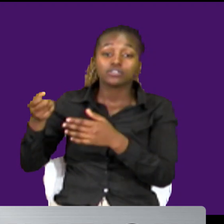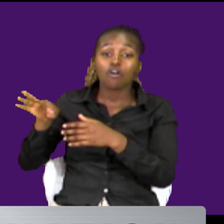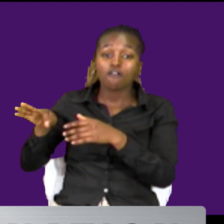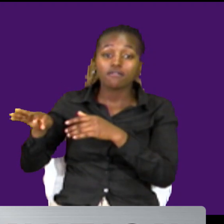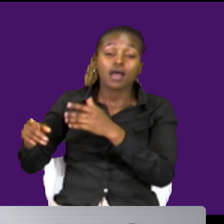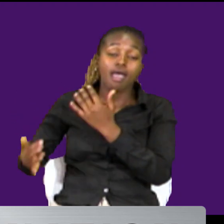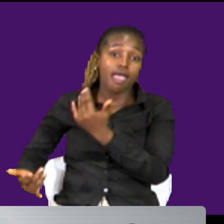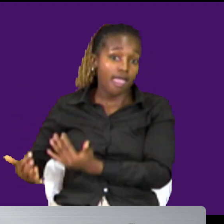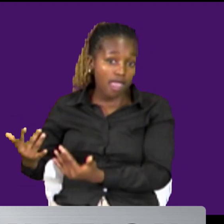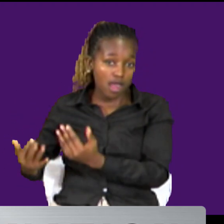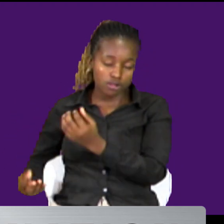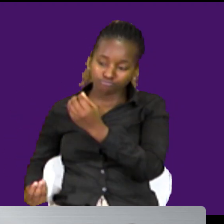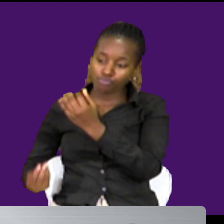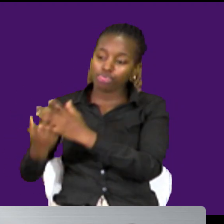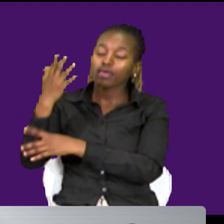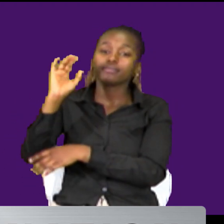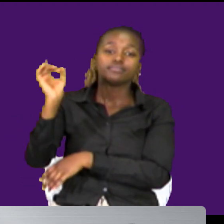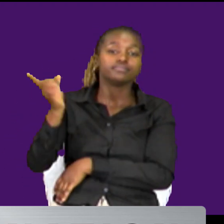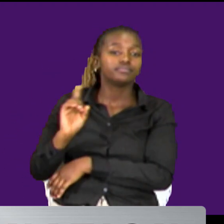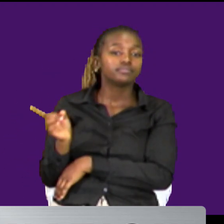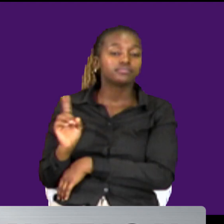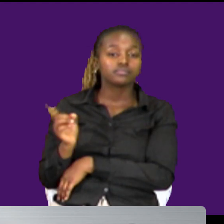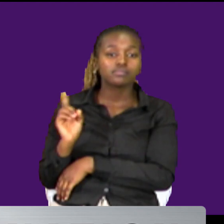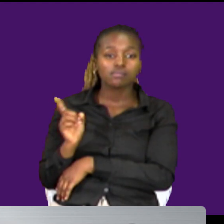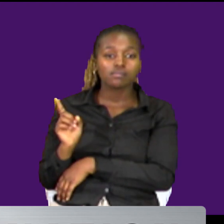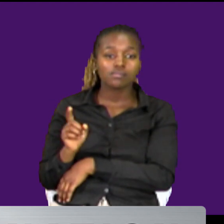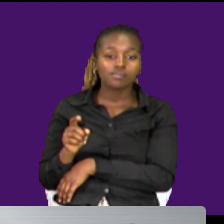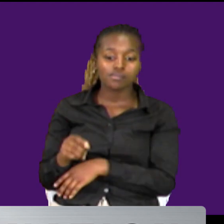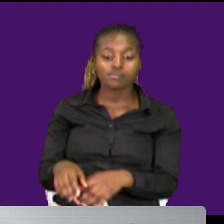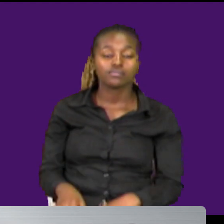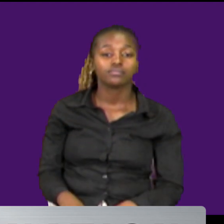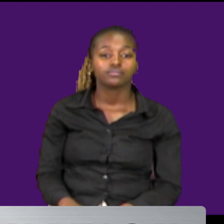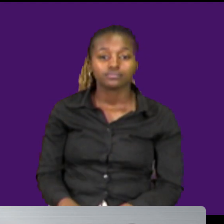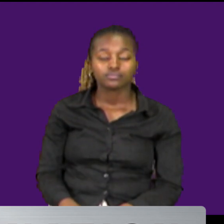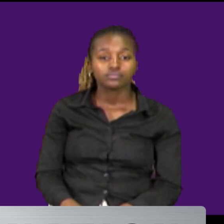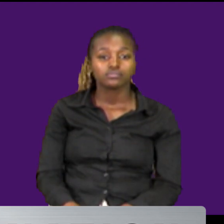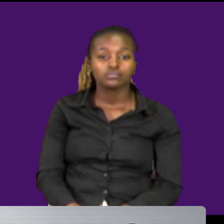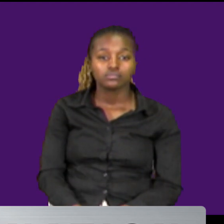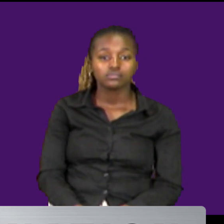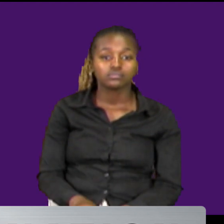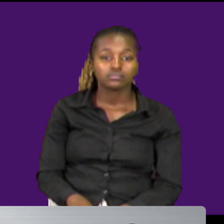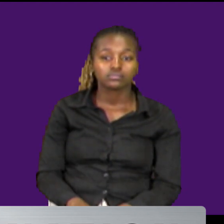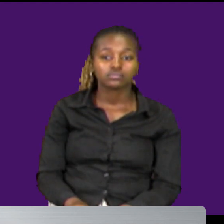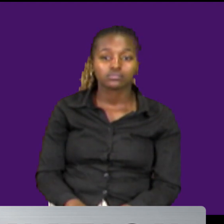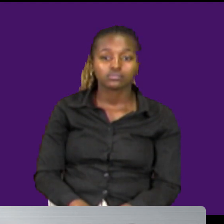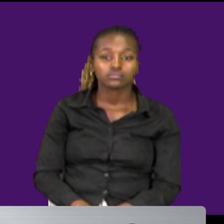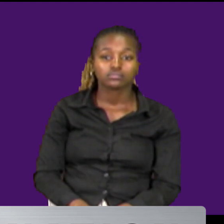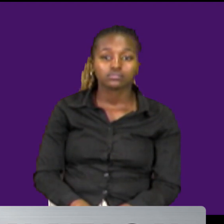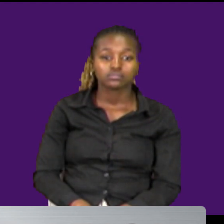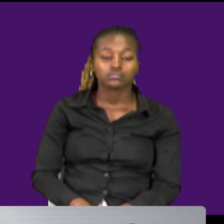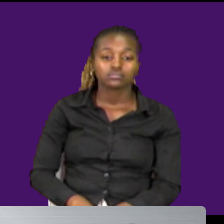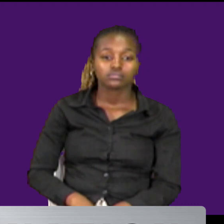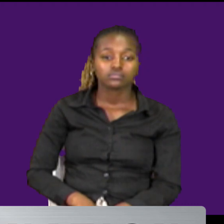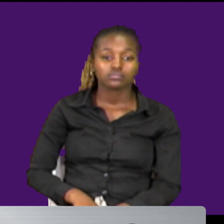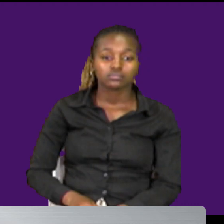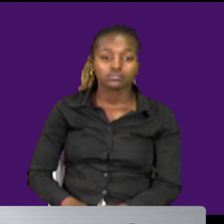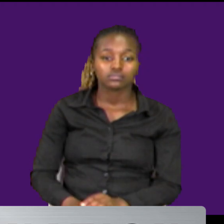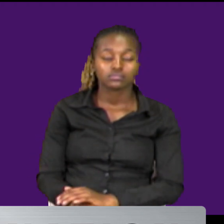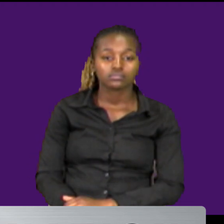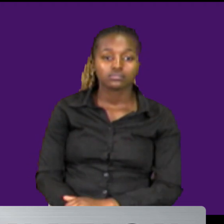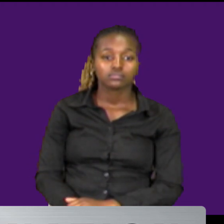see something like the Lord will build his church. And it's not the gates of hell shall